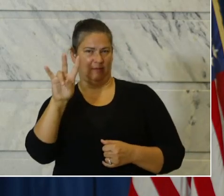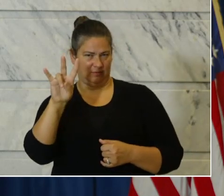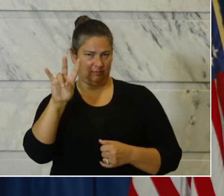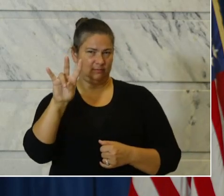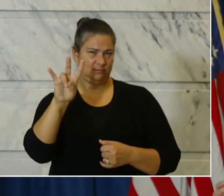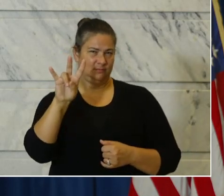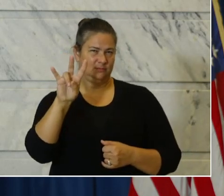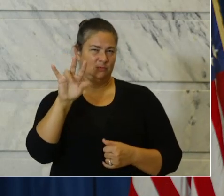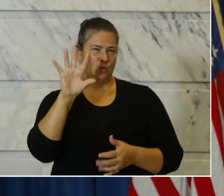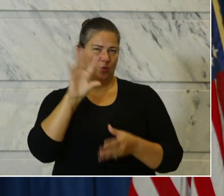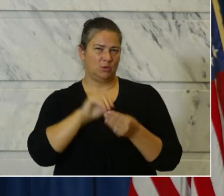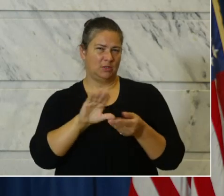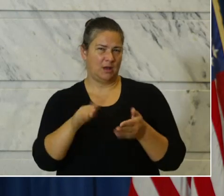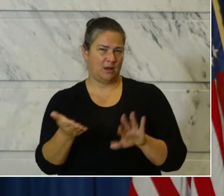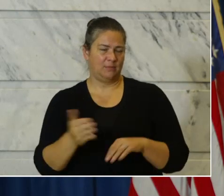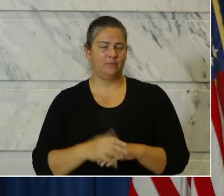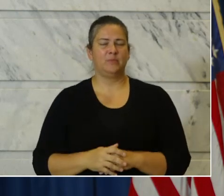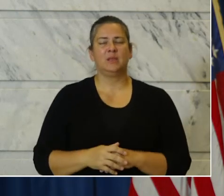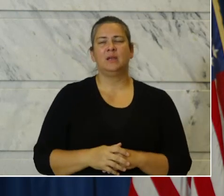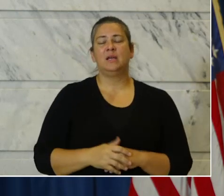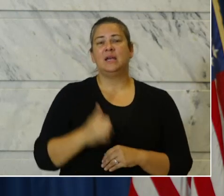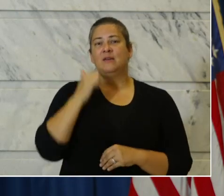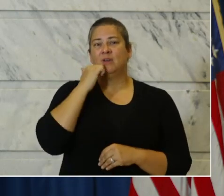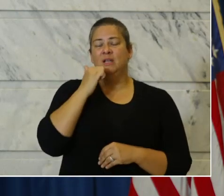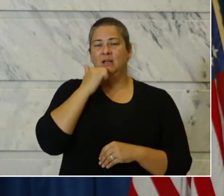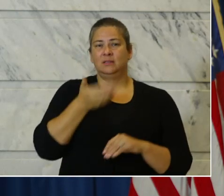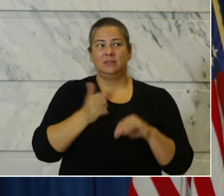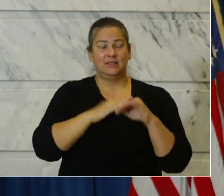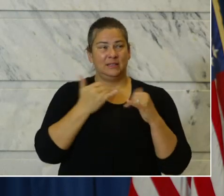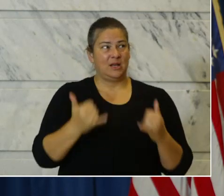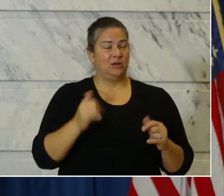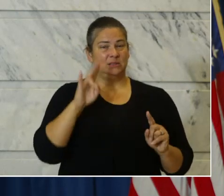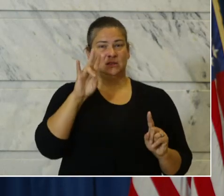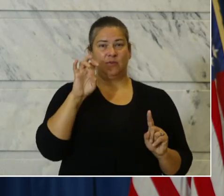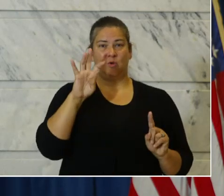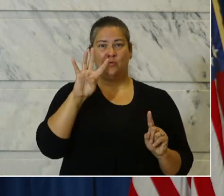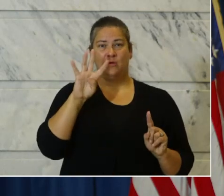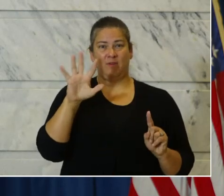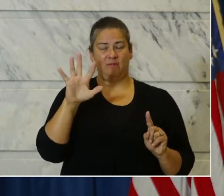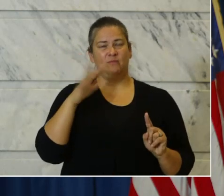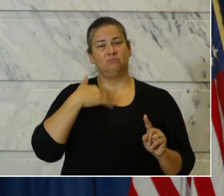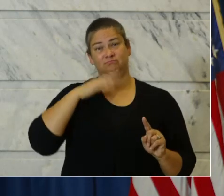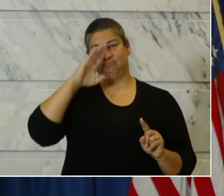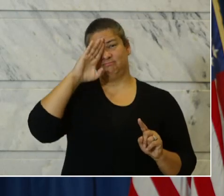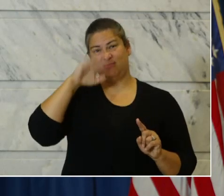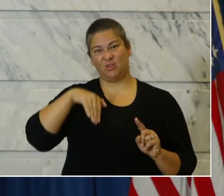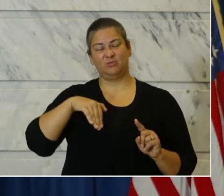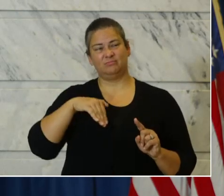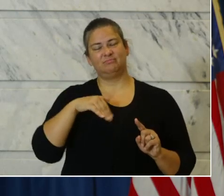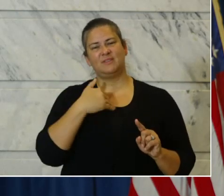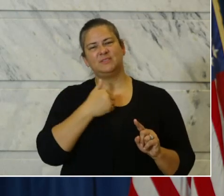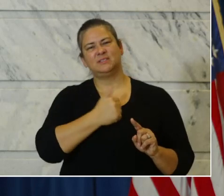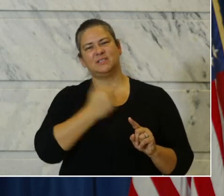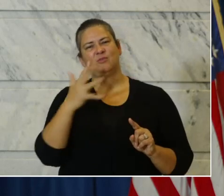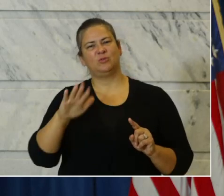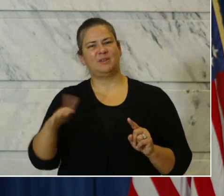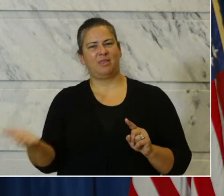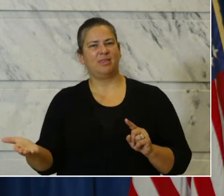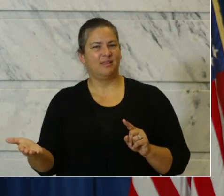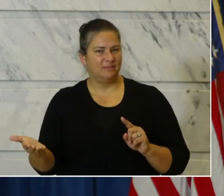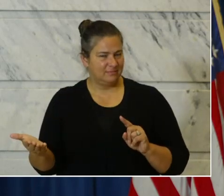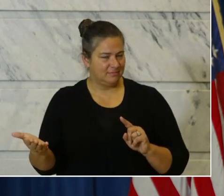And every day that we have a lot of cases, 745 today, we know that they're going to result in a lot of deaths.